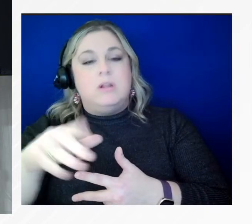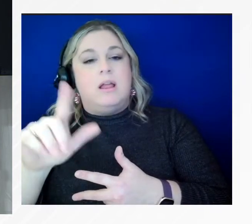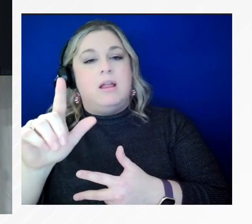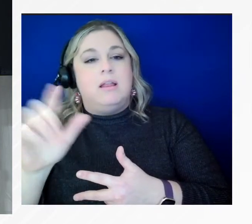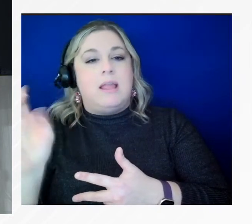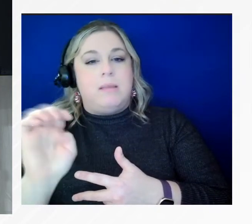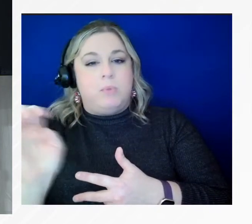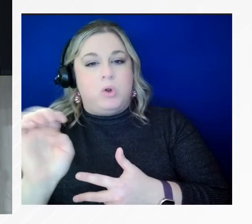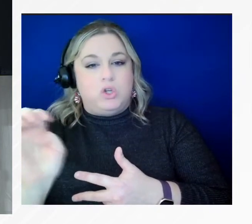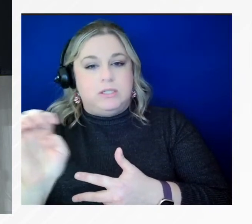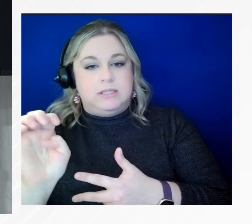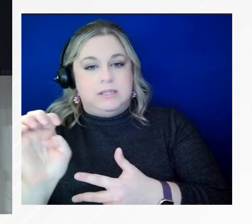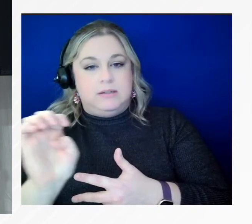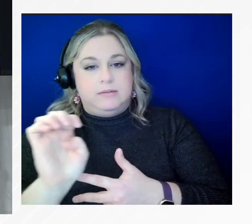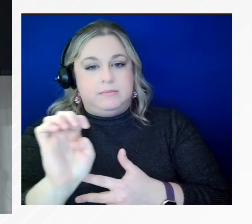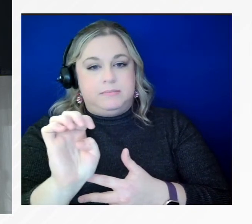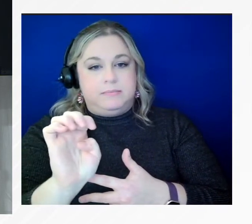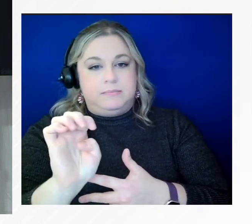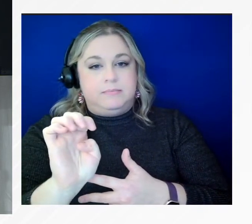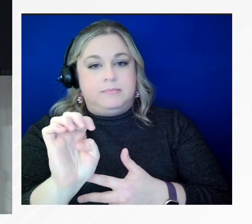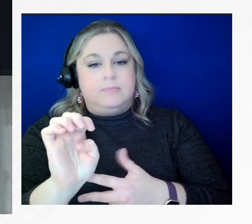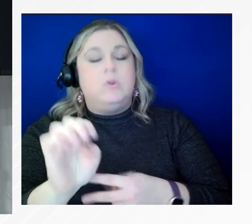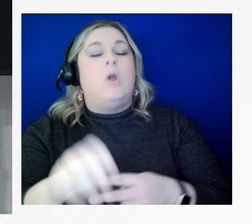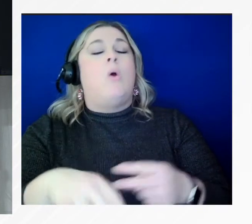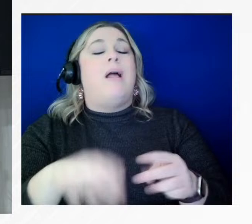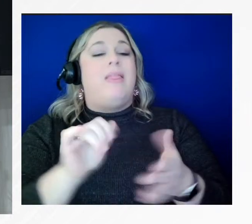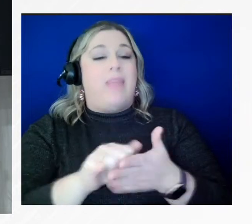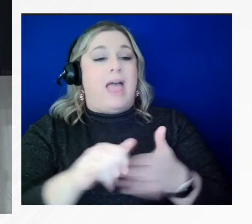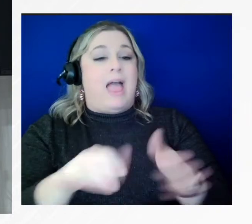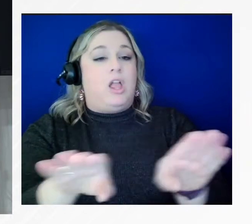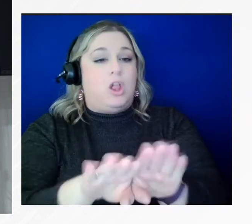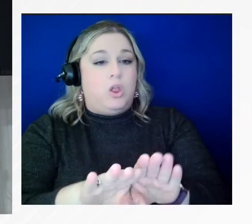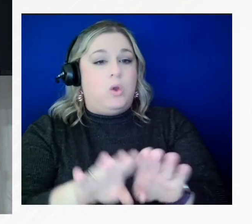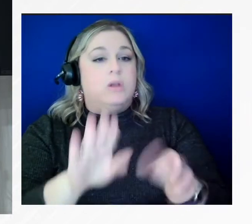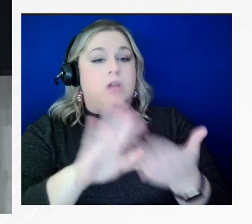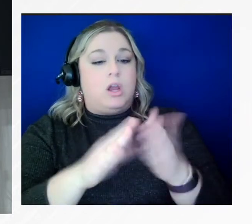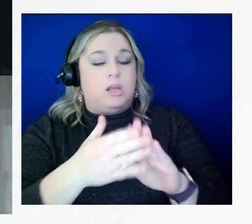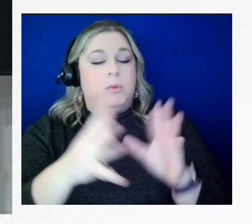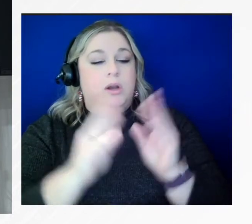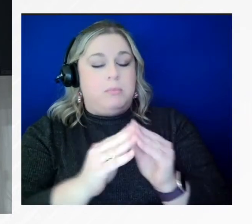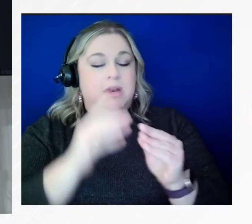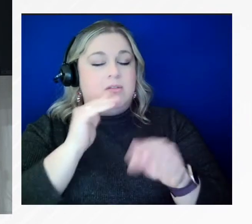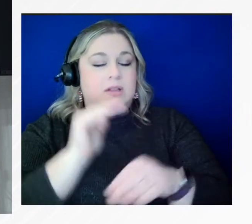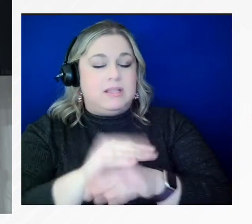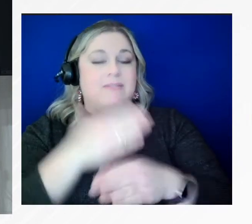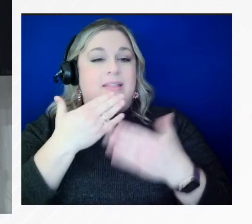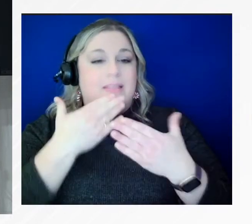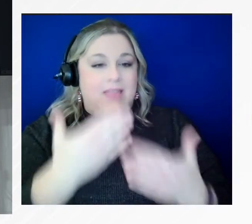lacounty.gov/emergency. That concludes our community meeting for this evening. Thank you and have a good night.